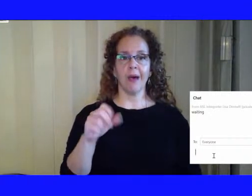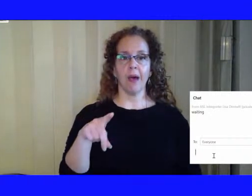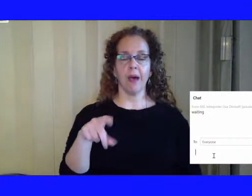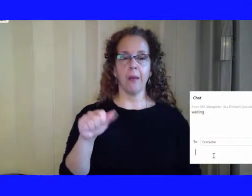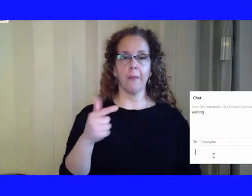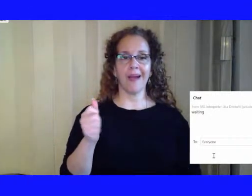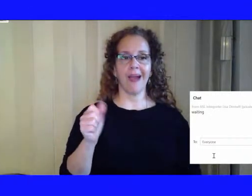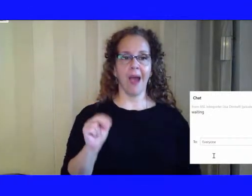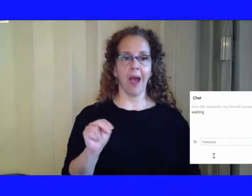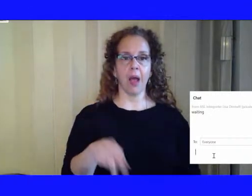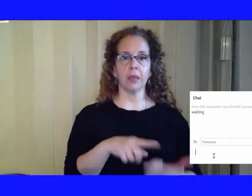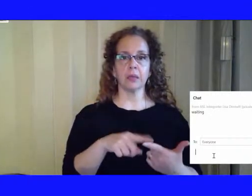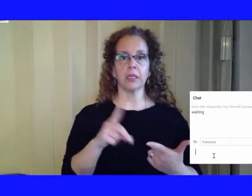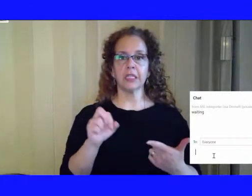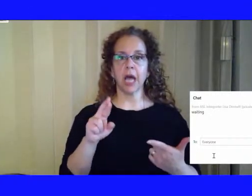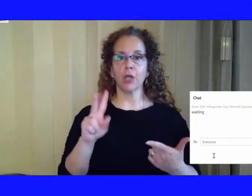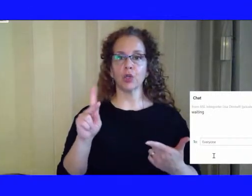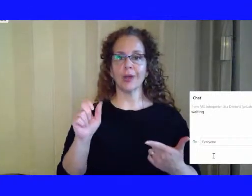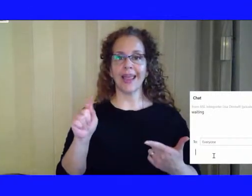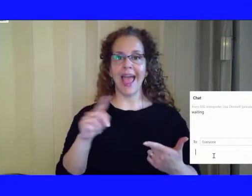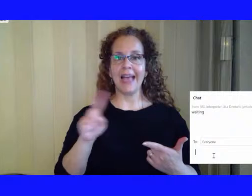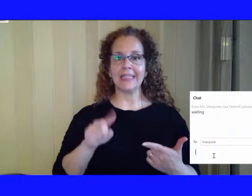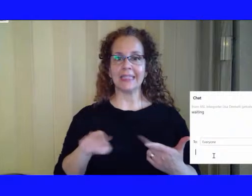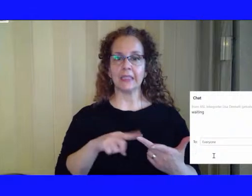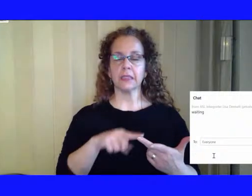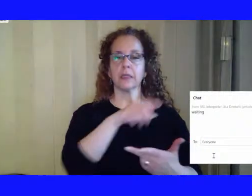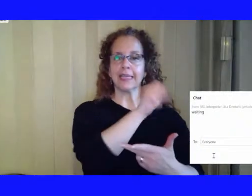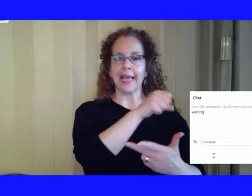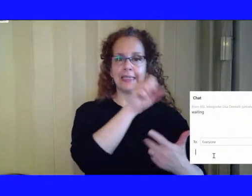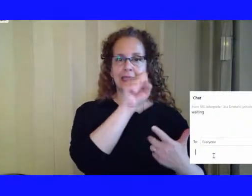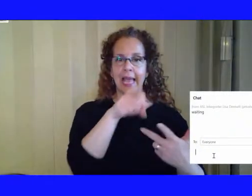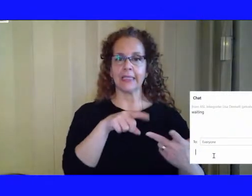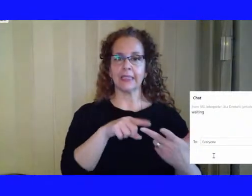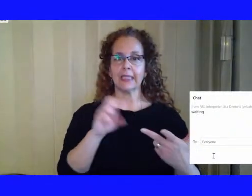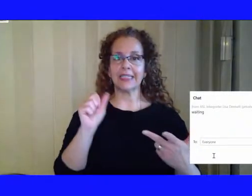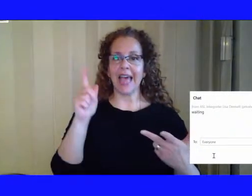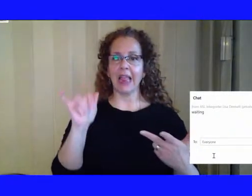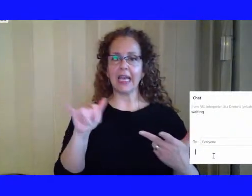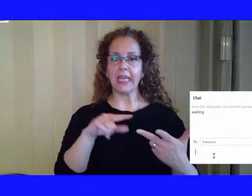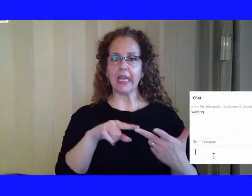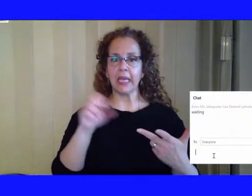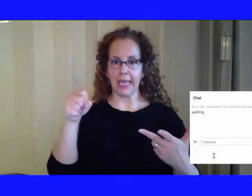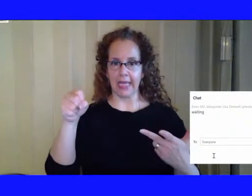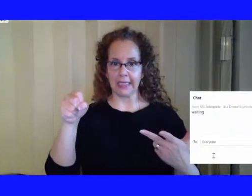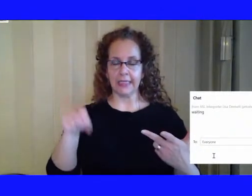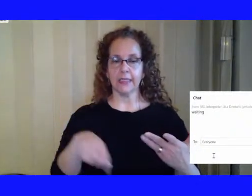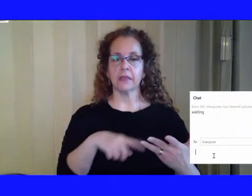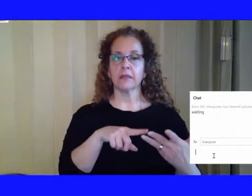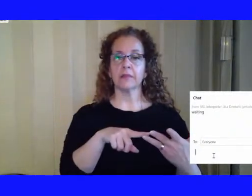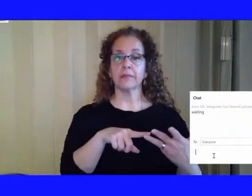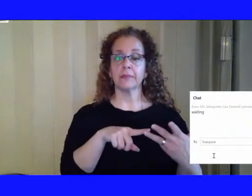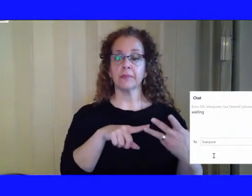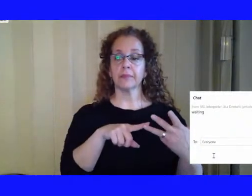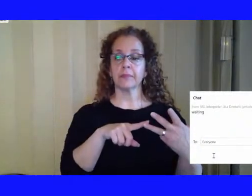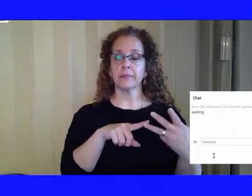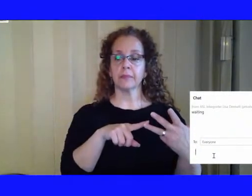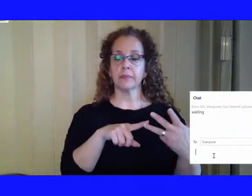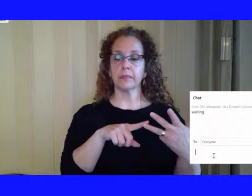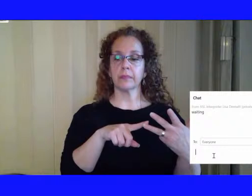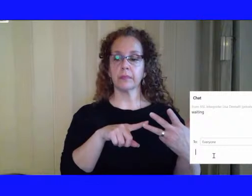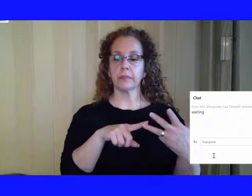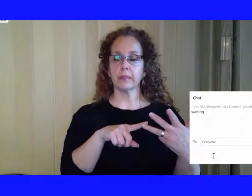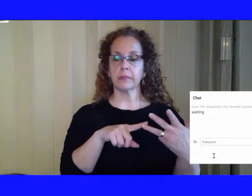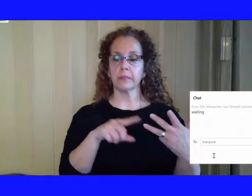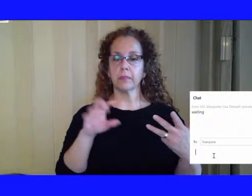passed. Now we will have Dr. Cineas and Dr. Davis will provide an update on the Equity and Access